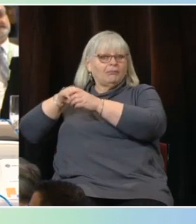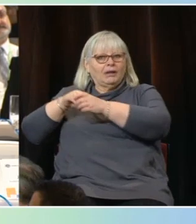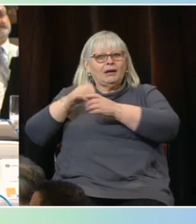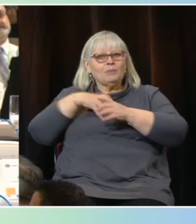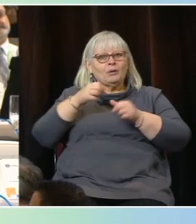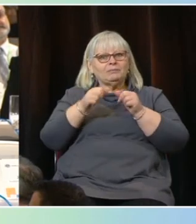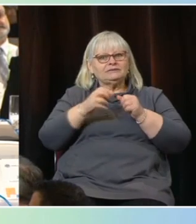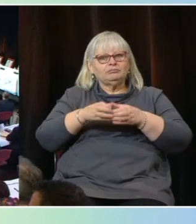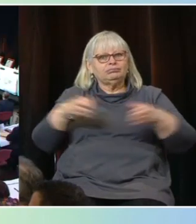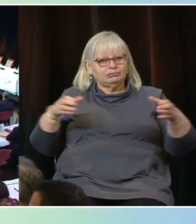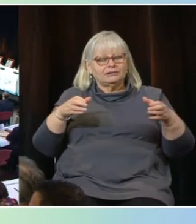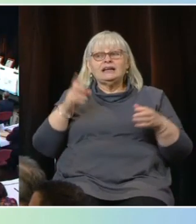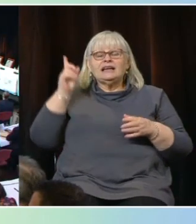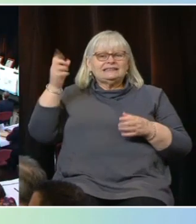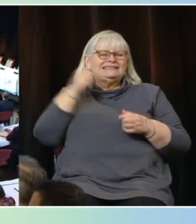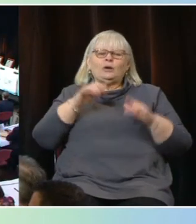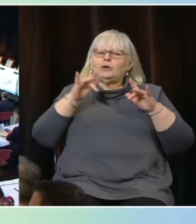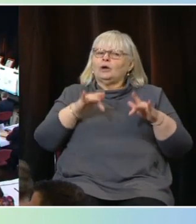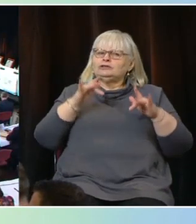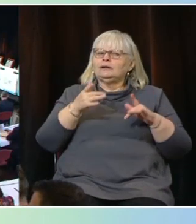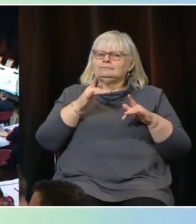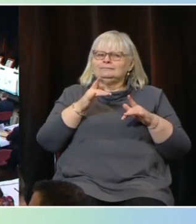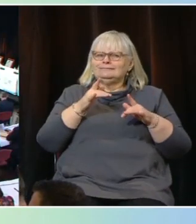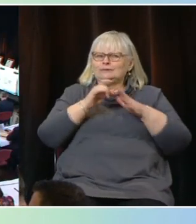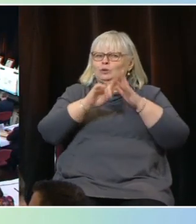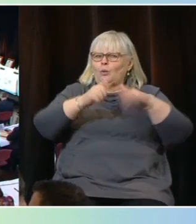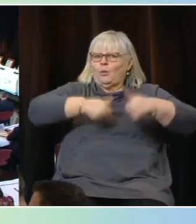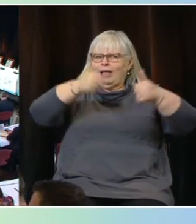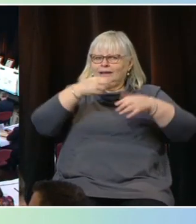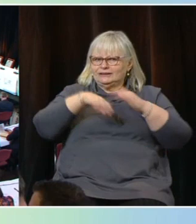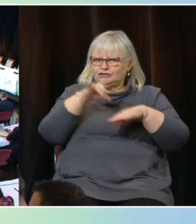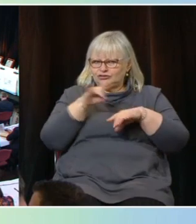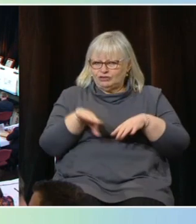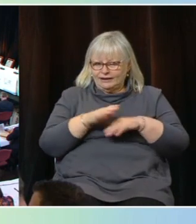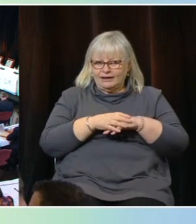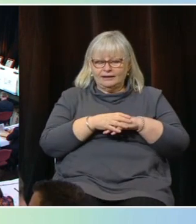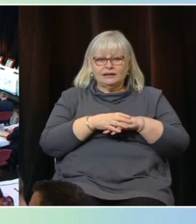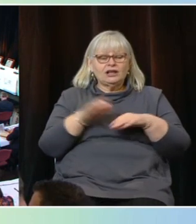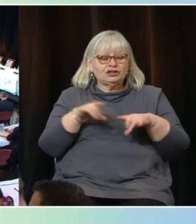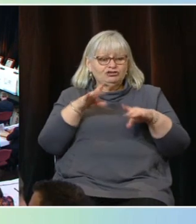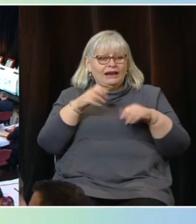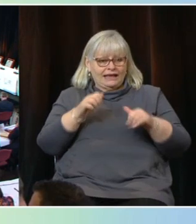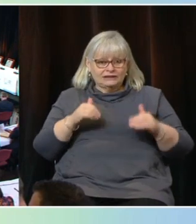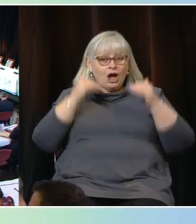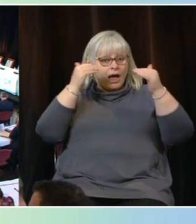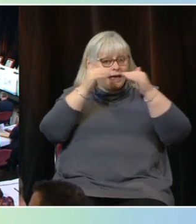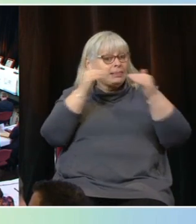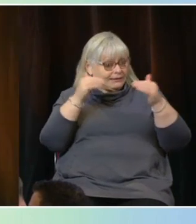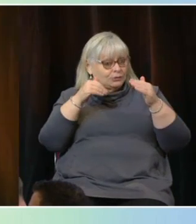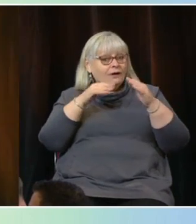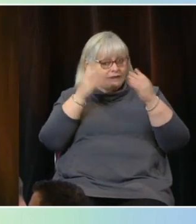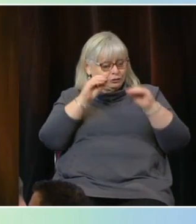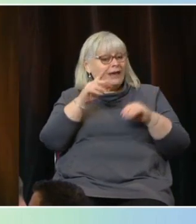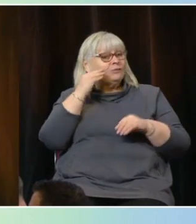still has a significant distance to run in Australia Australia has some of the highest levels of education for women in the world